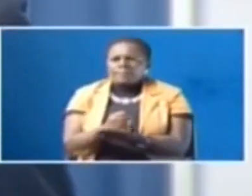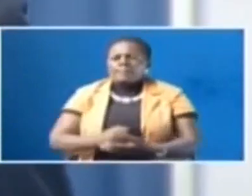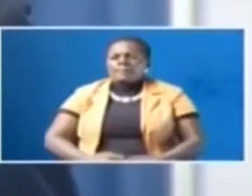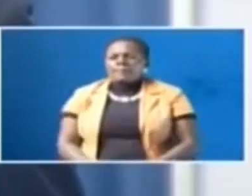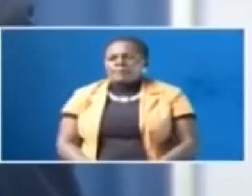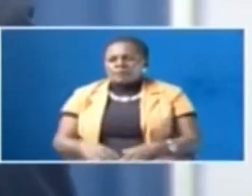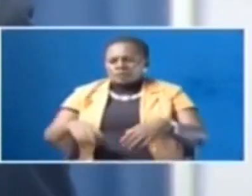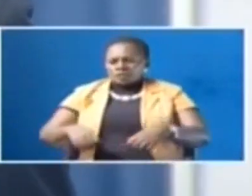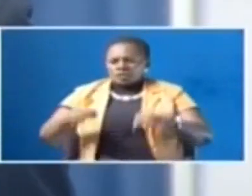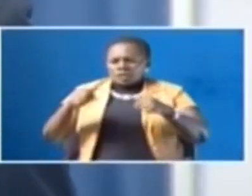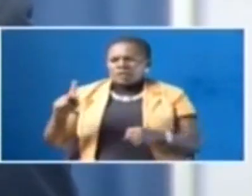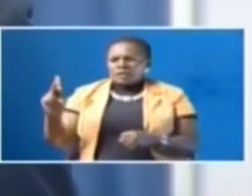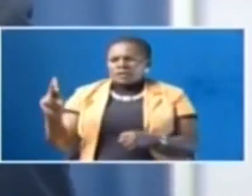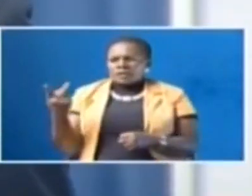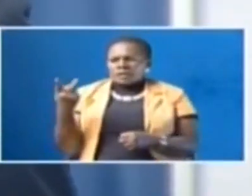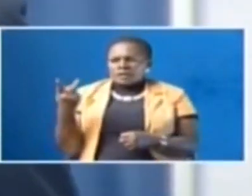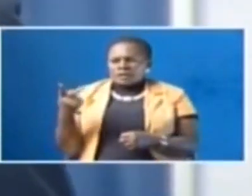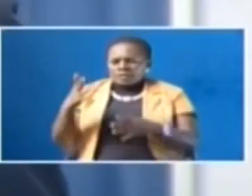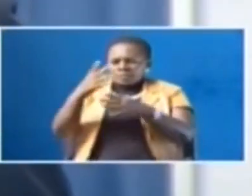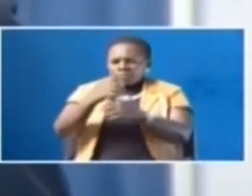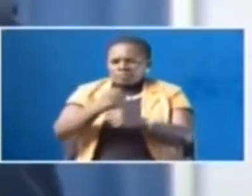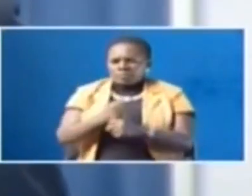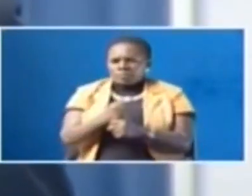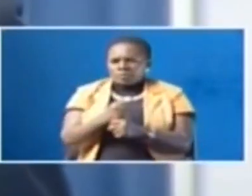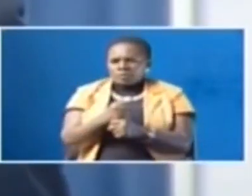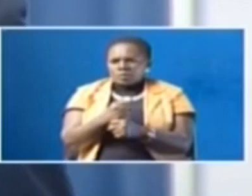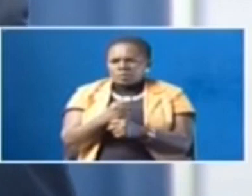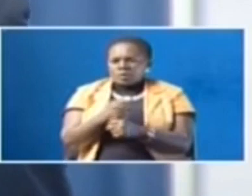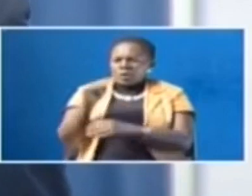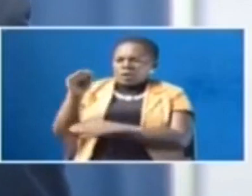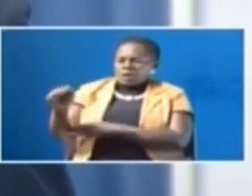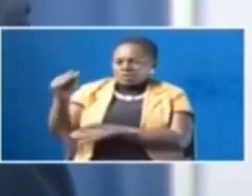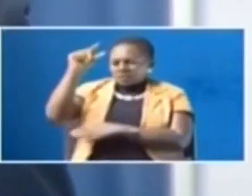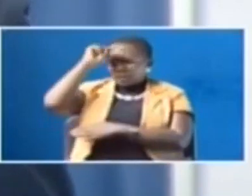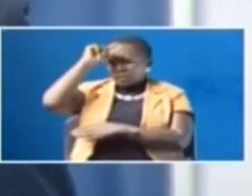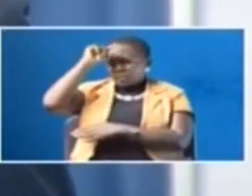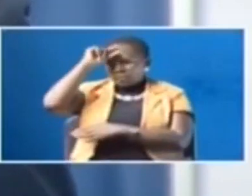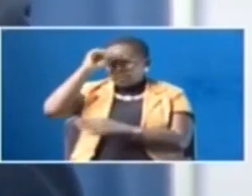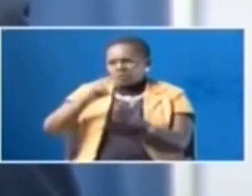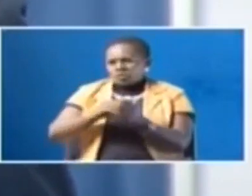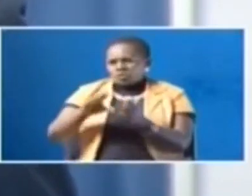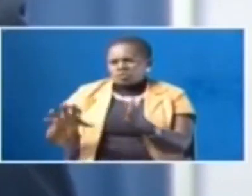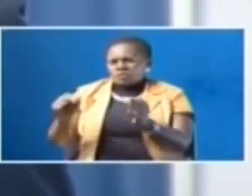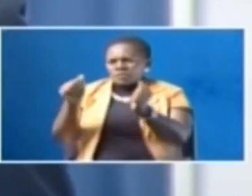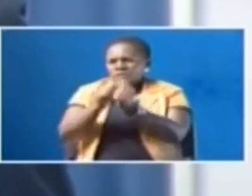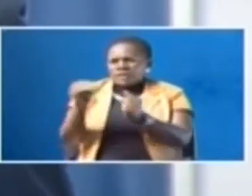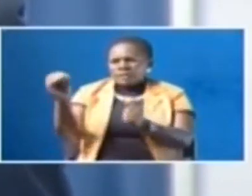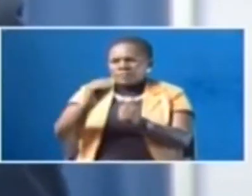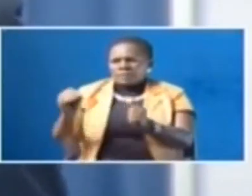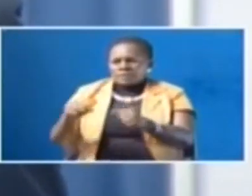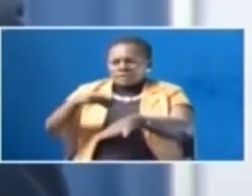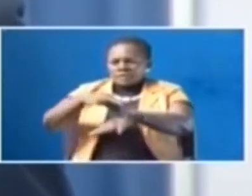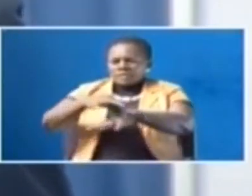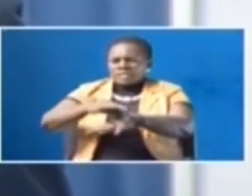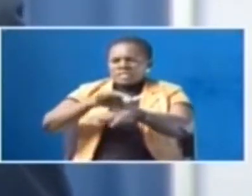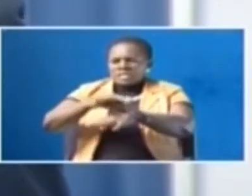The chairman of Kenya Tanners Association, Robert Njoka, has urged the government to remove the 10% export levy imposed